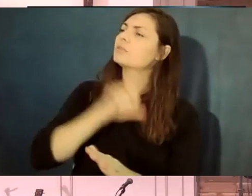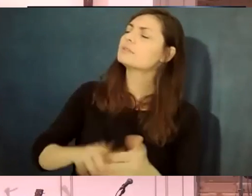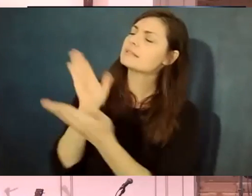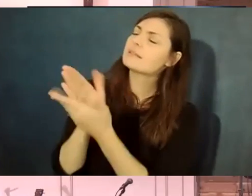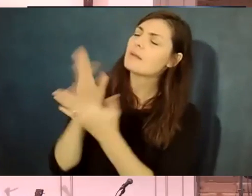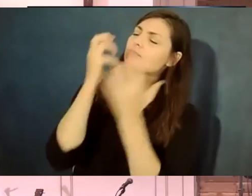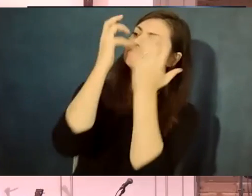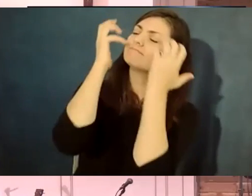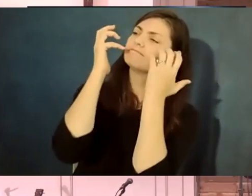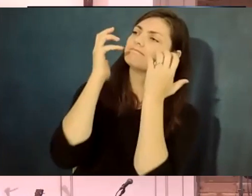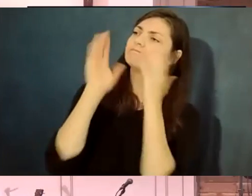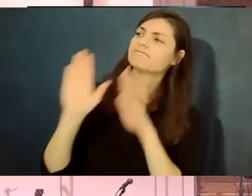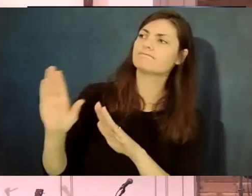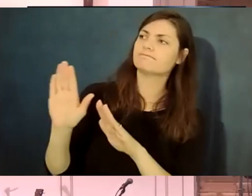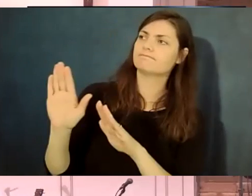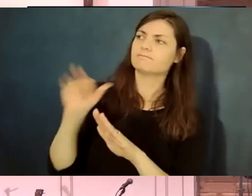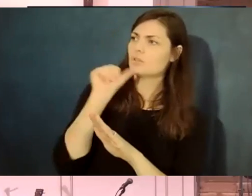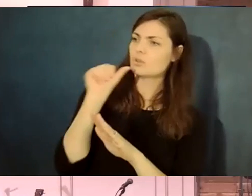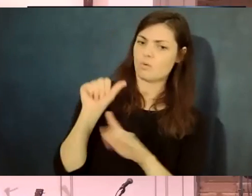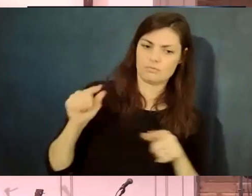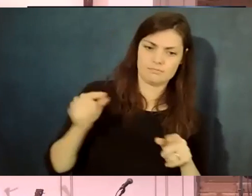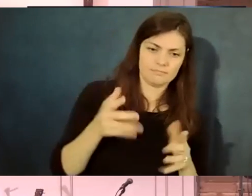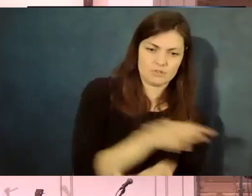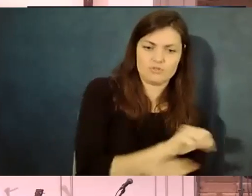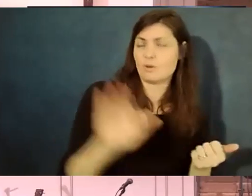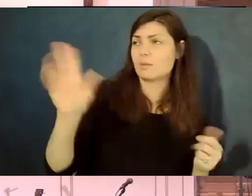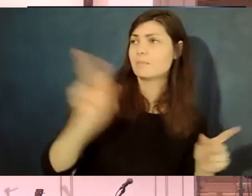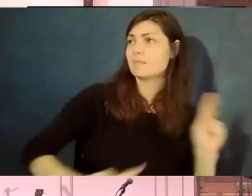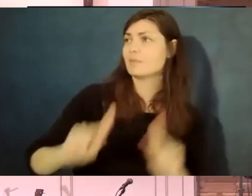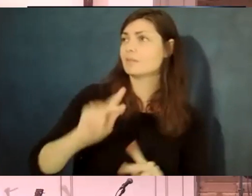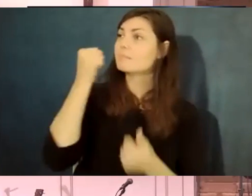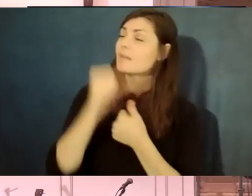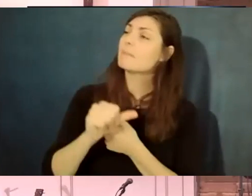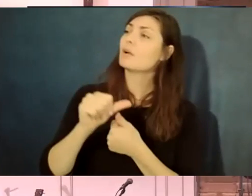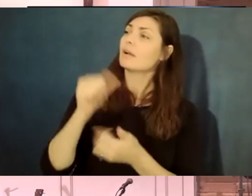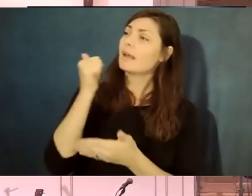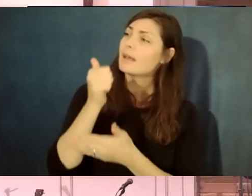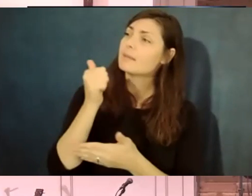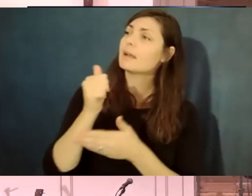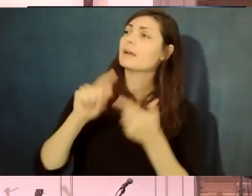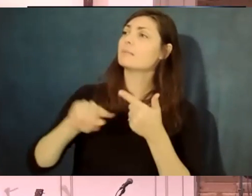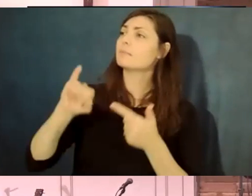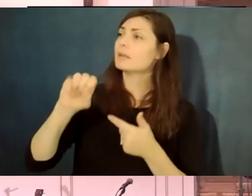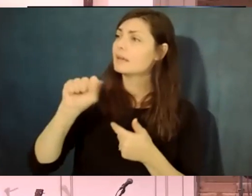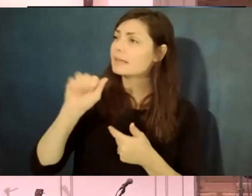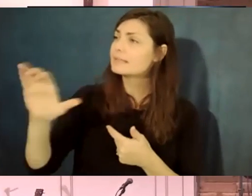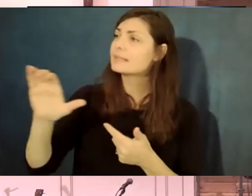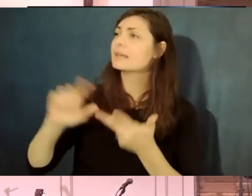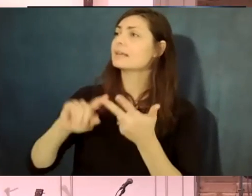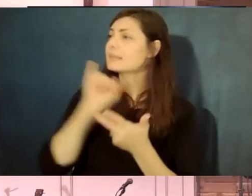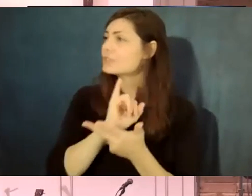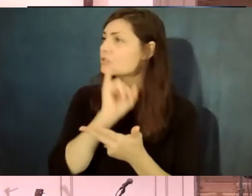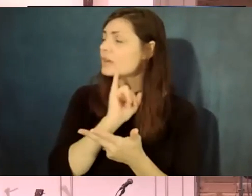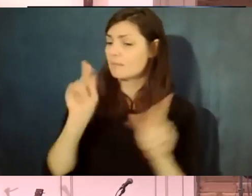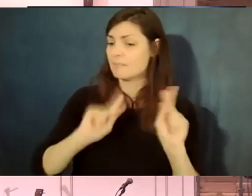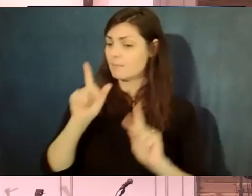and relent from this harm to your people. Remember Abraham and Isaac and Israel, your servants to whom you swore